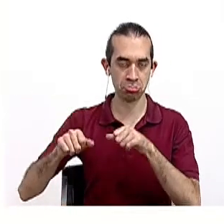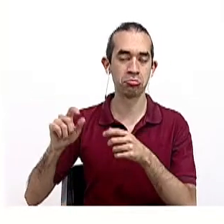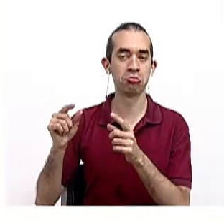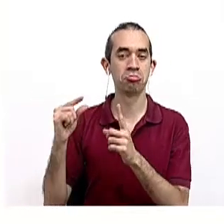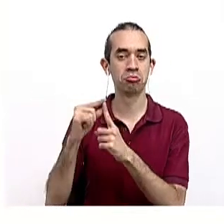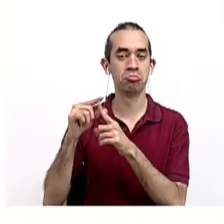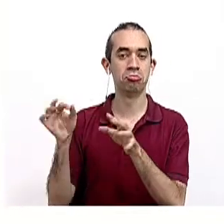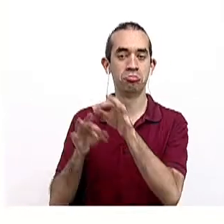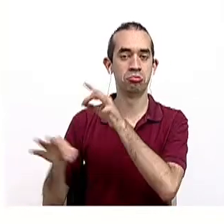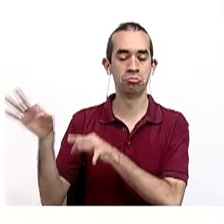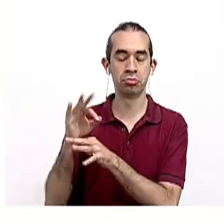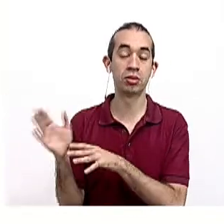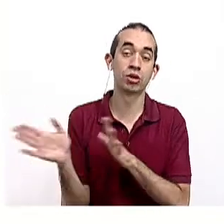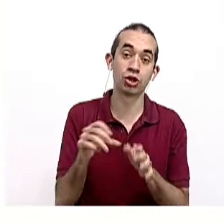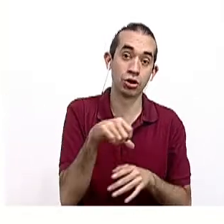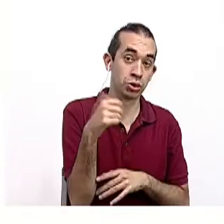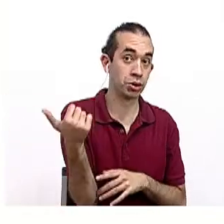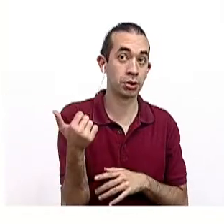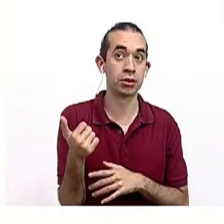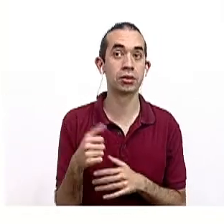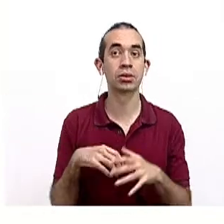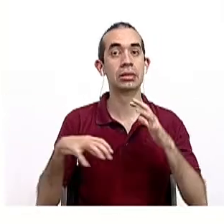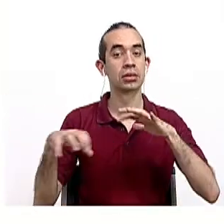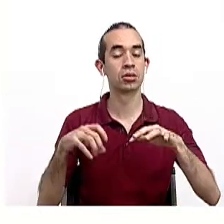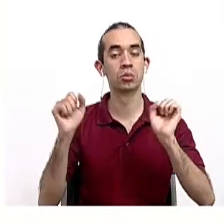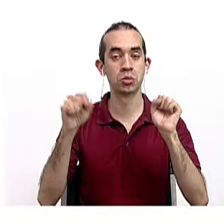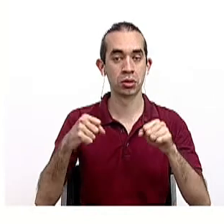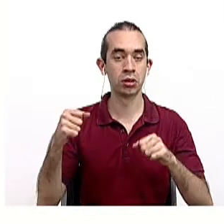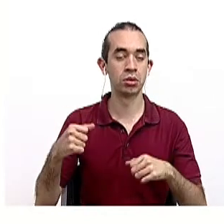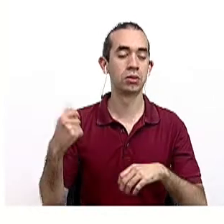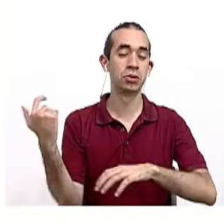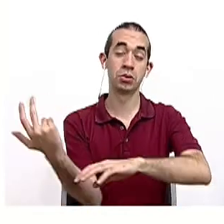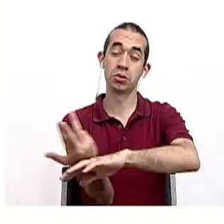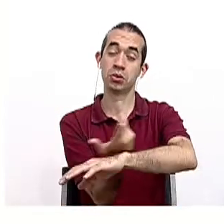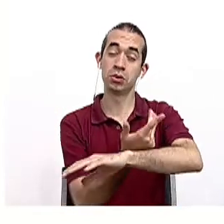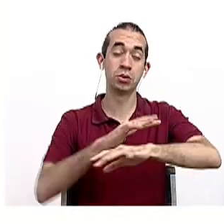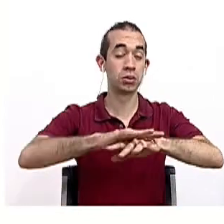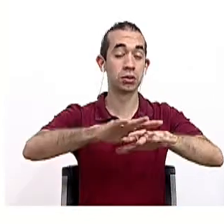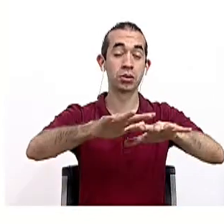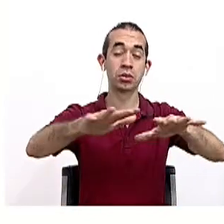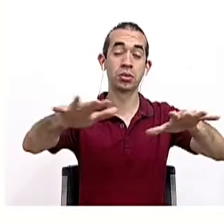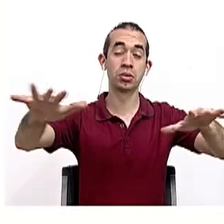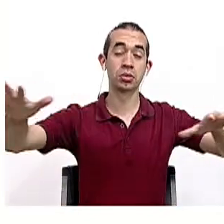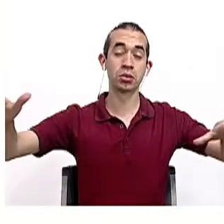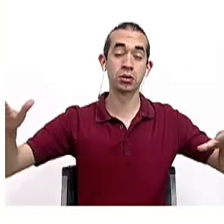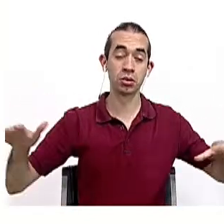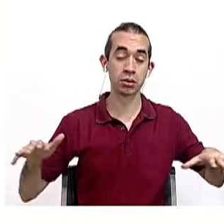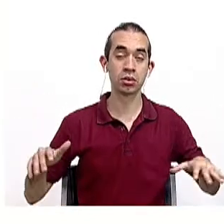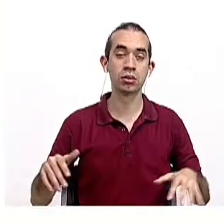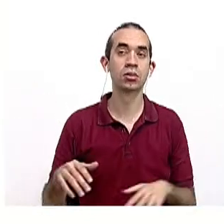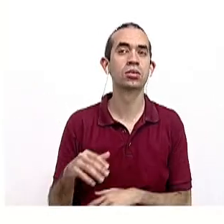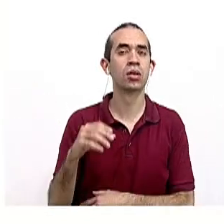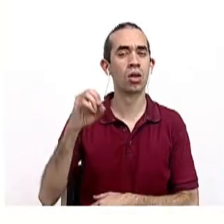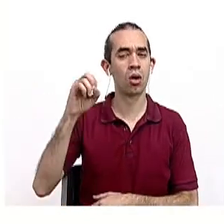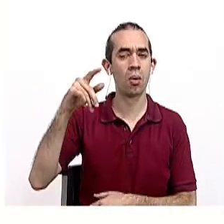that I have for you is, what is an activity you can do in an open field? Open